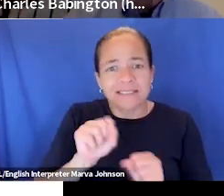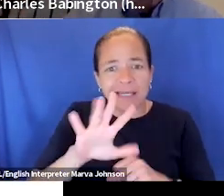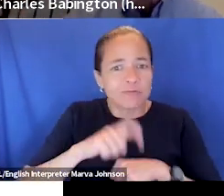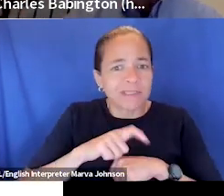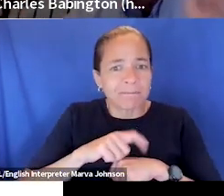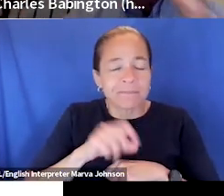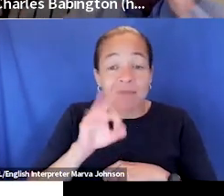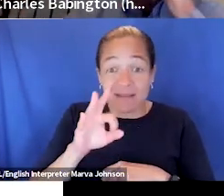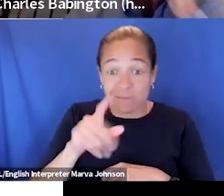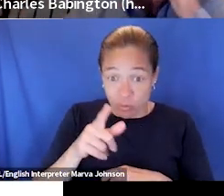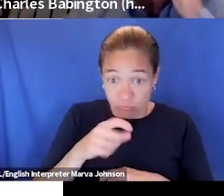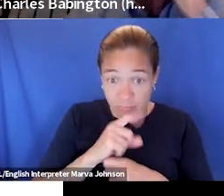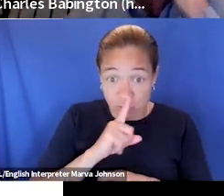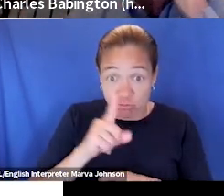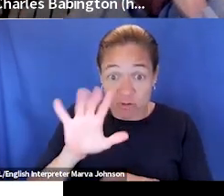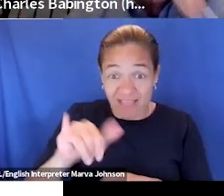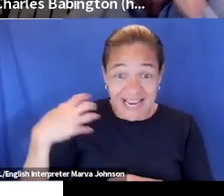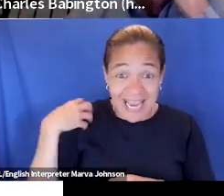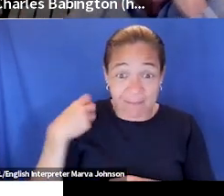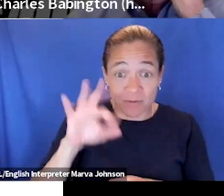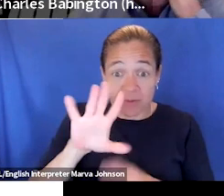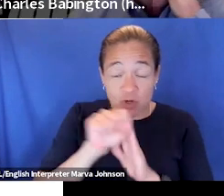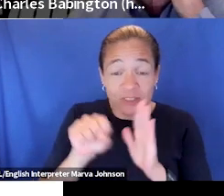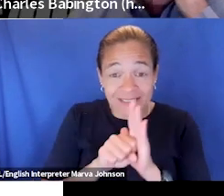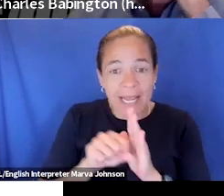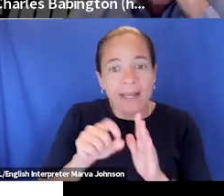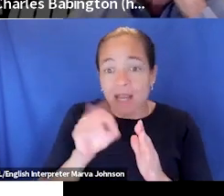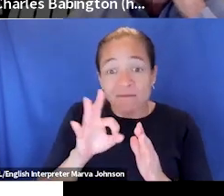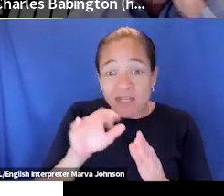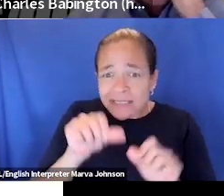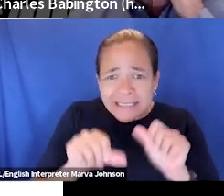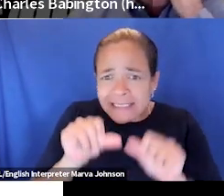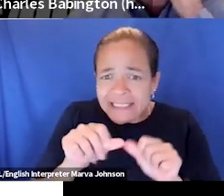Look it up. It'll only take you a few seconds. Precision matters. All righty.